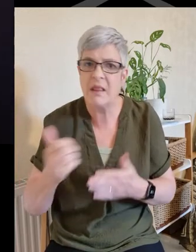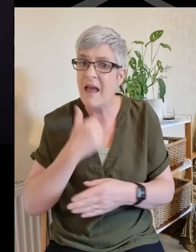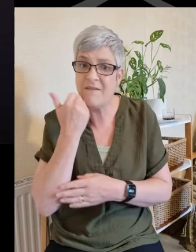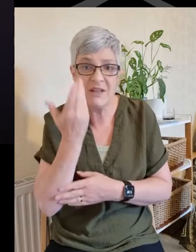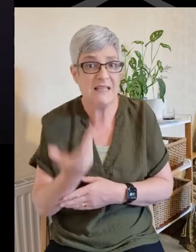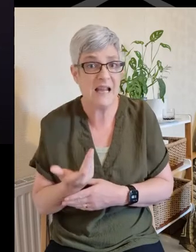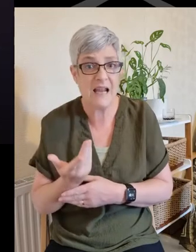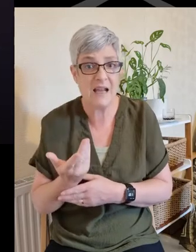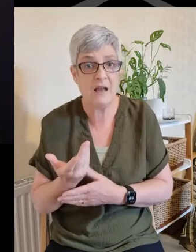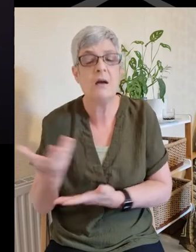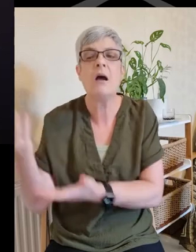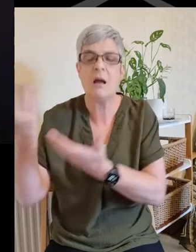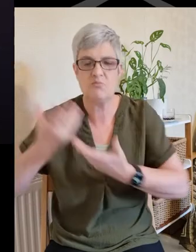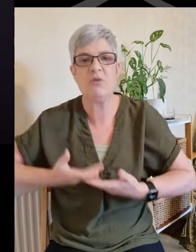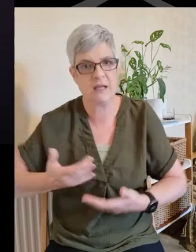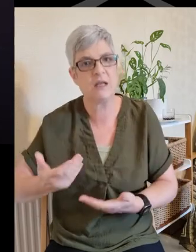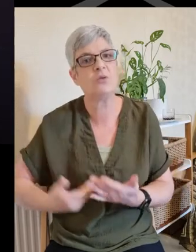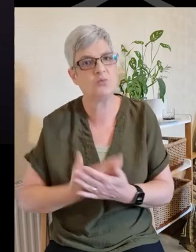new life.